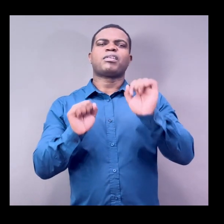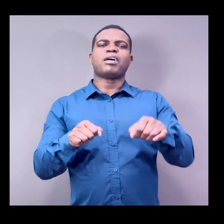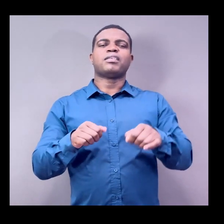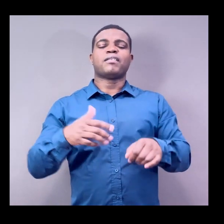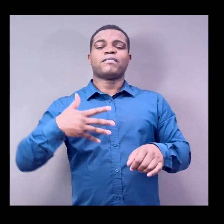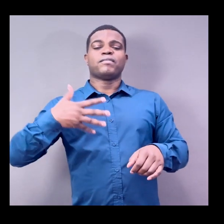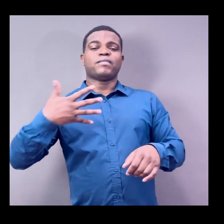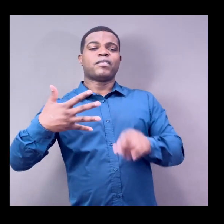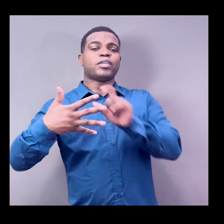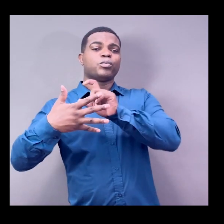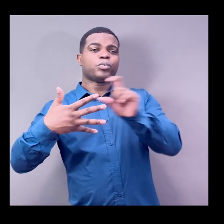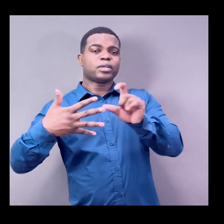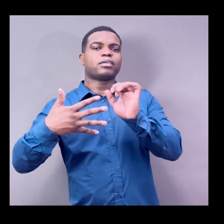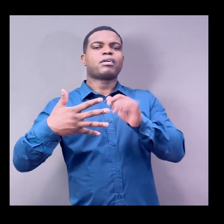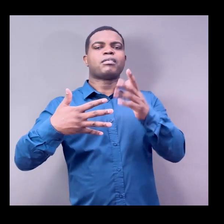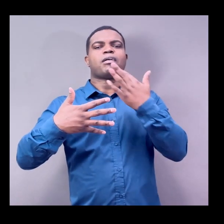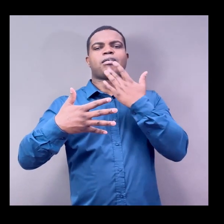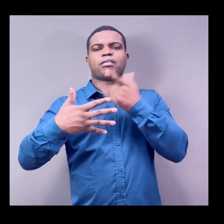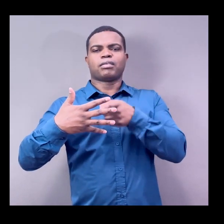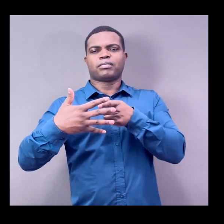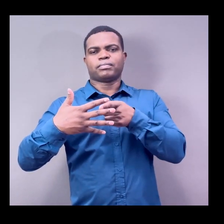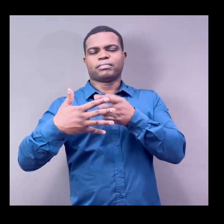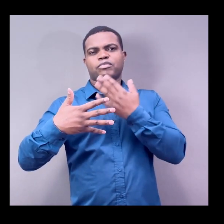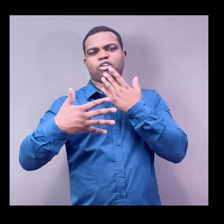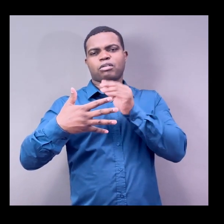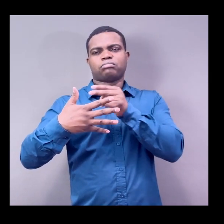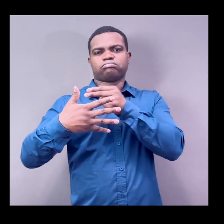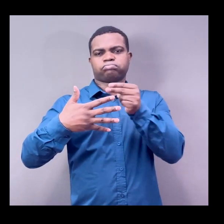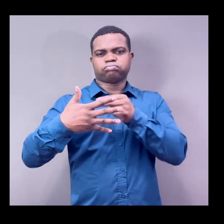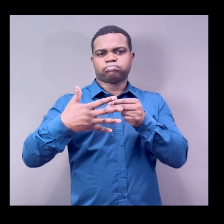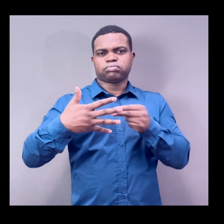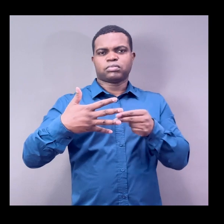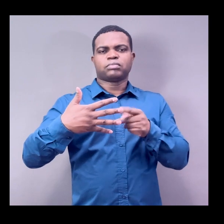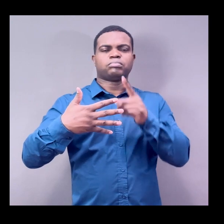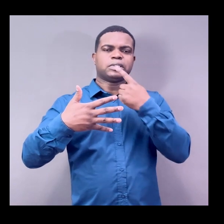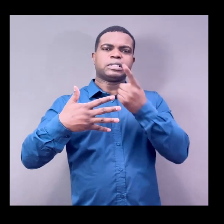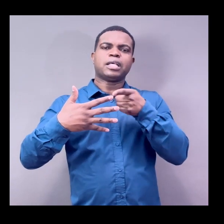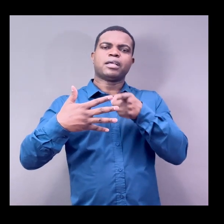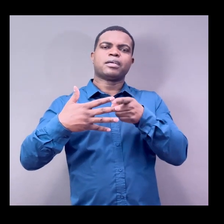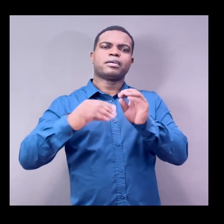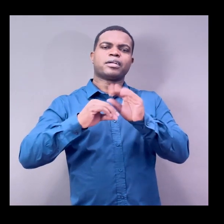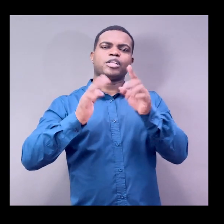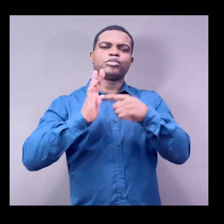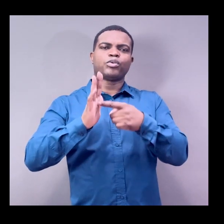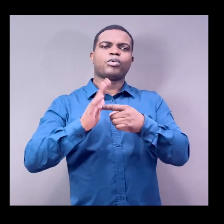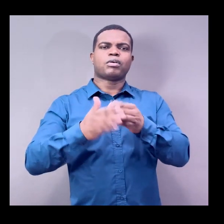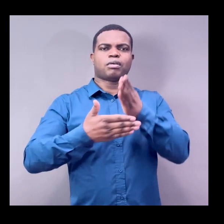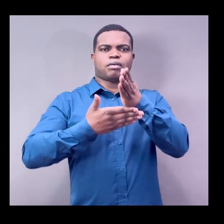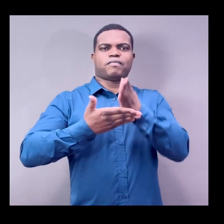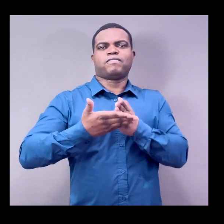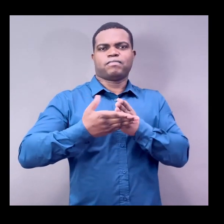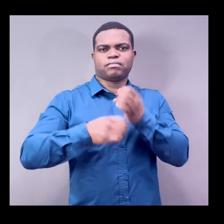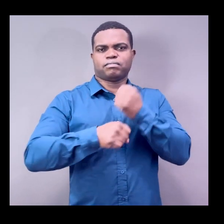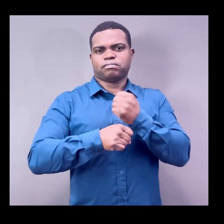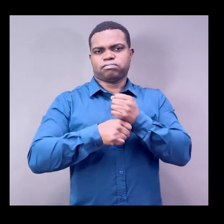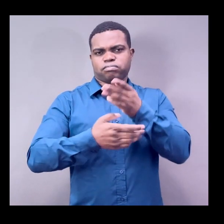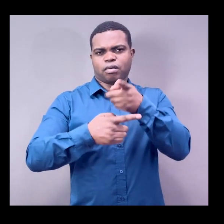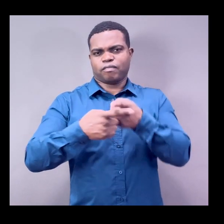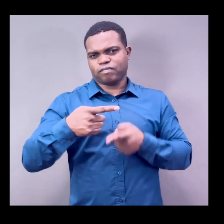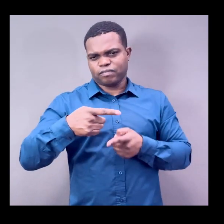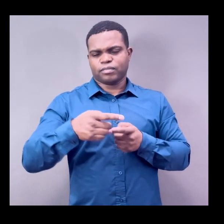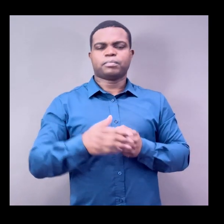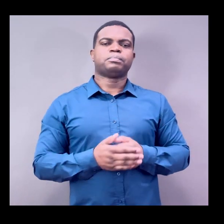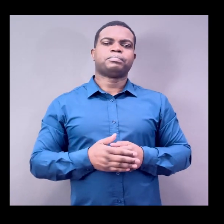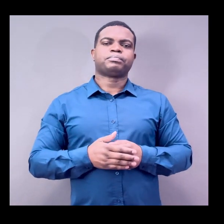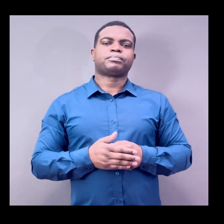color it until the 5th week, and you are going to be writing 50% done, because you have been able to